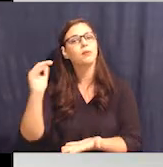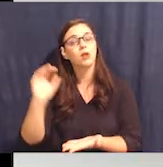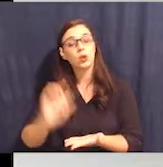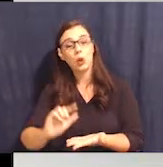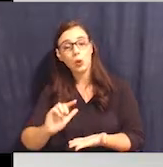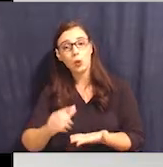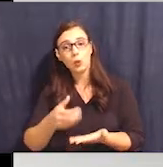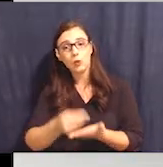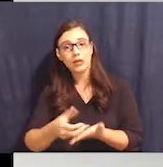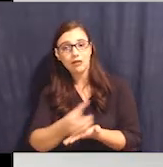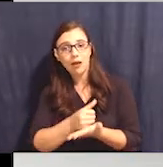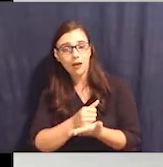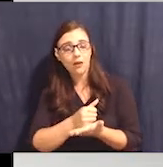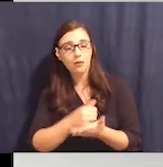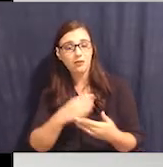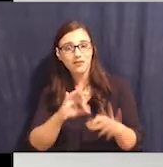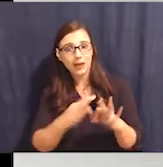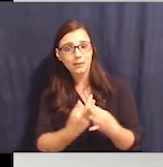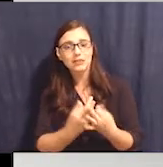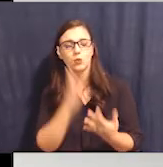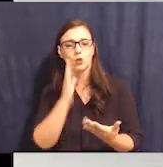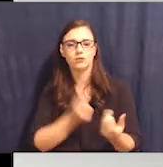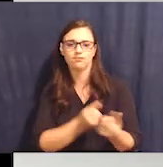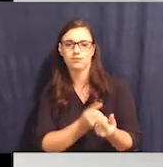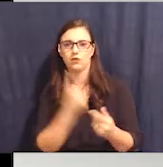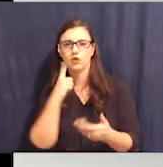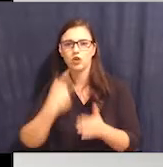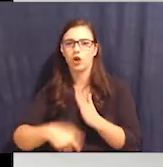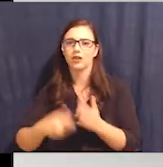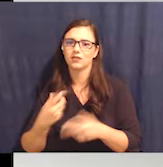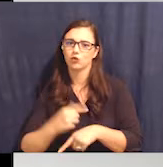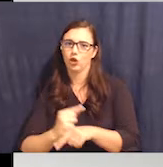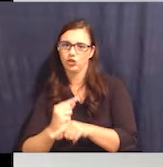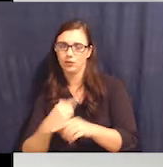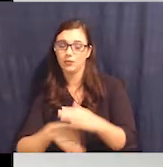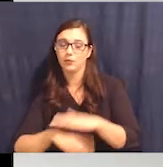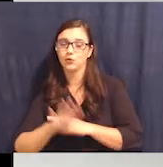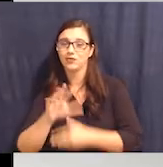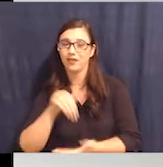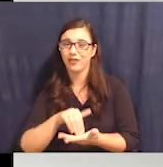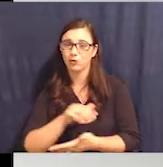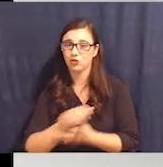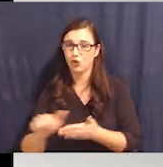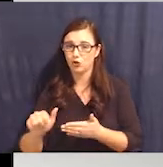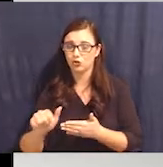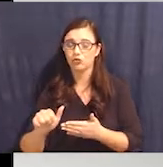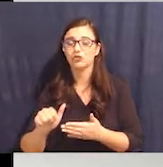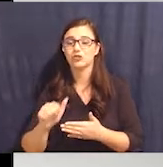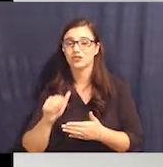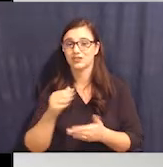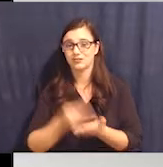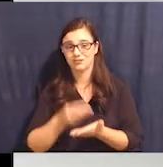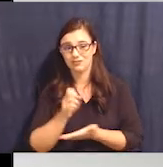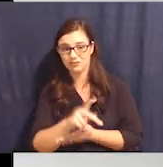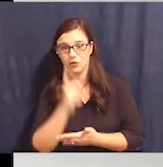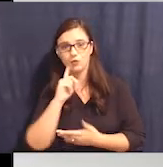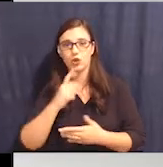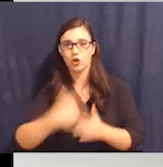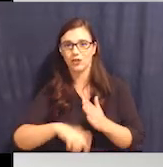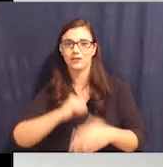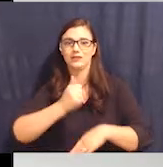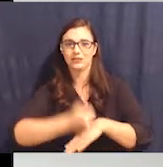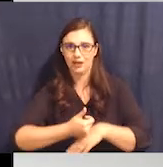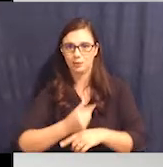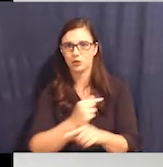help lower income families with the cost of guardianship. It would provide up to a $5,000 refund for the cost of